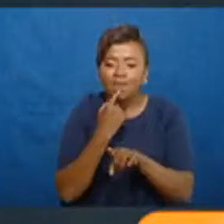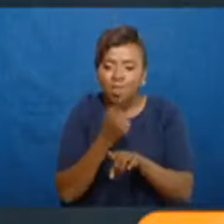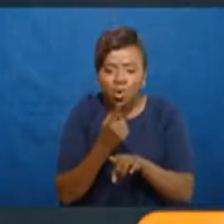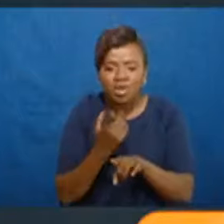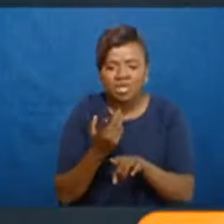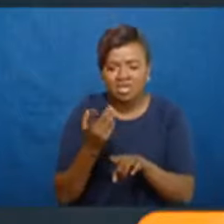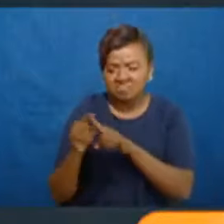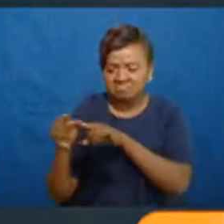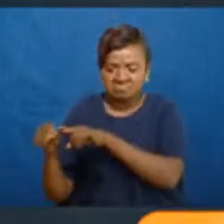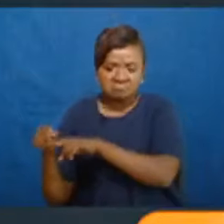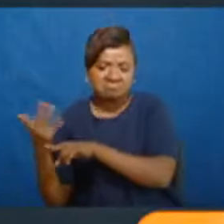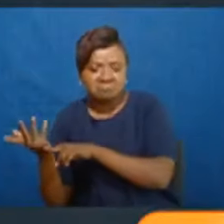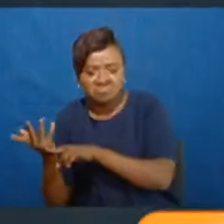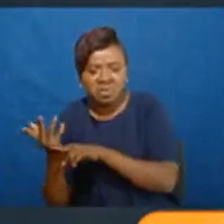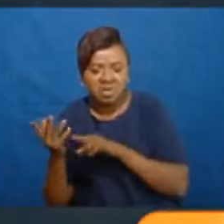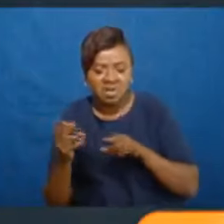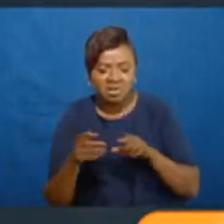the scene.